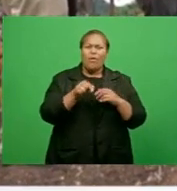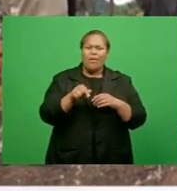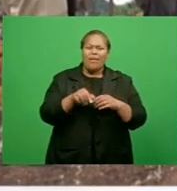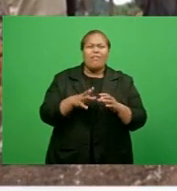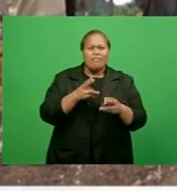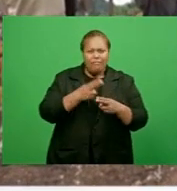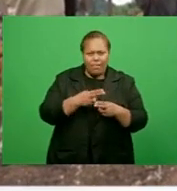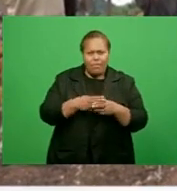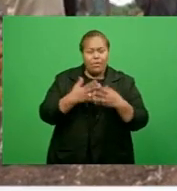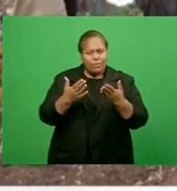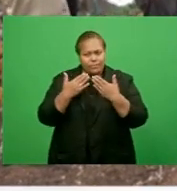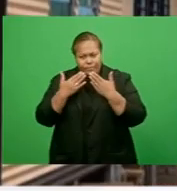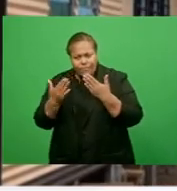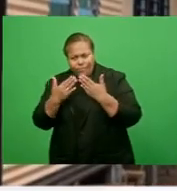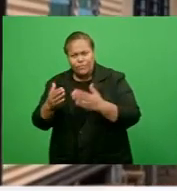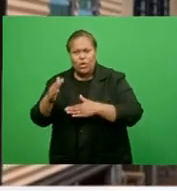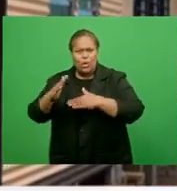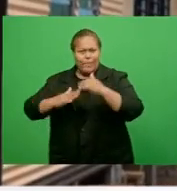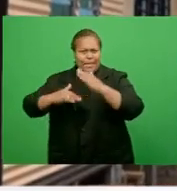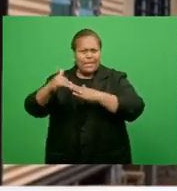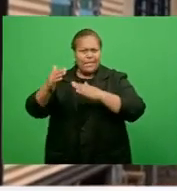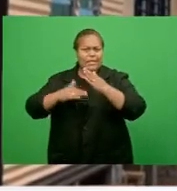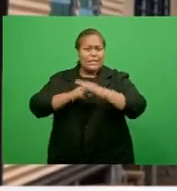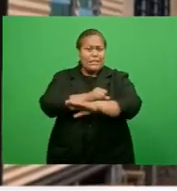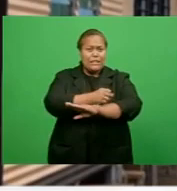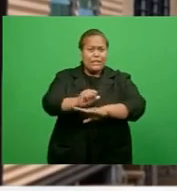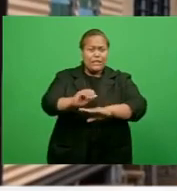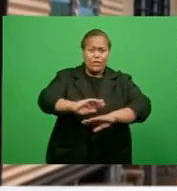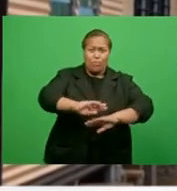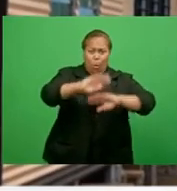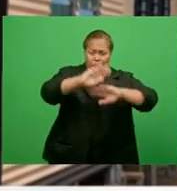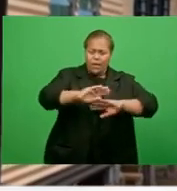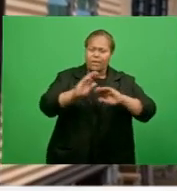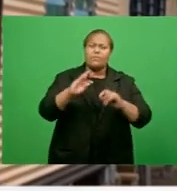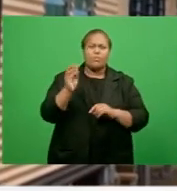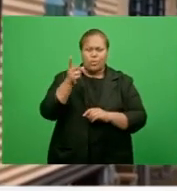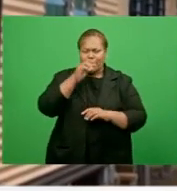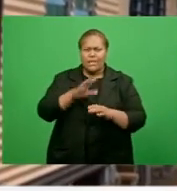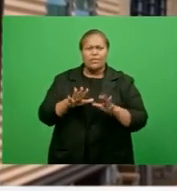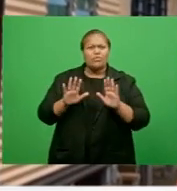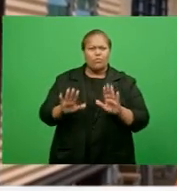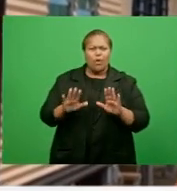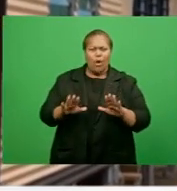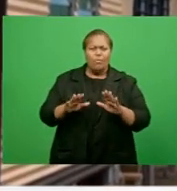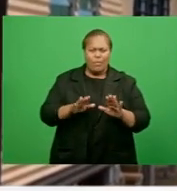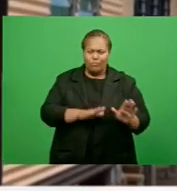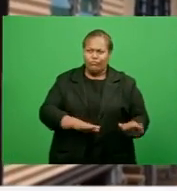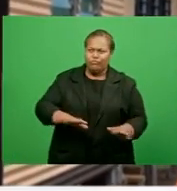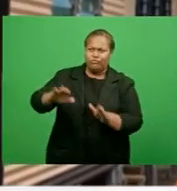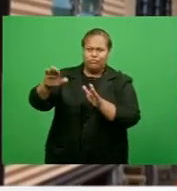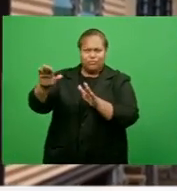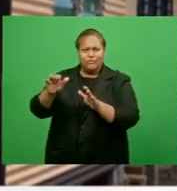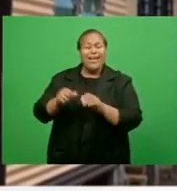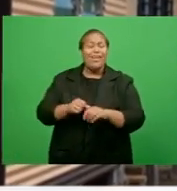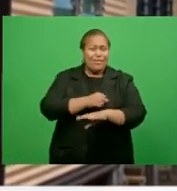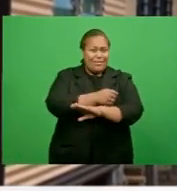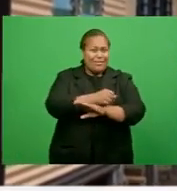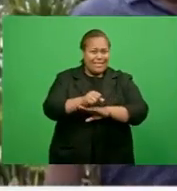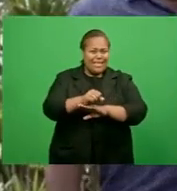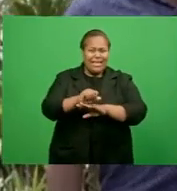the construction of our seawall to reduce the risk of sea level rise and coastal erosion.